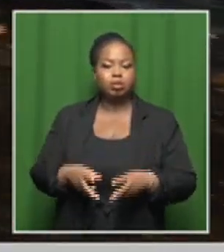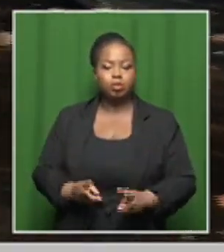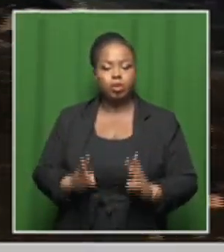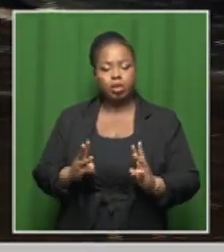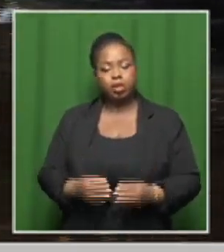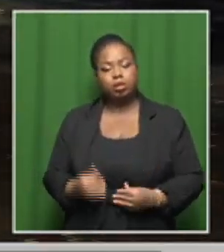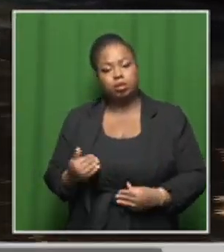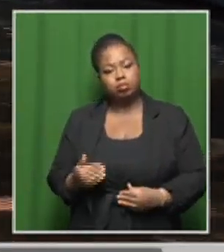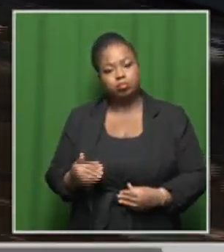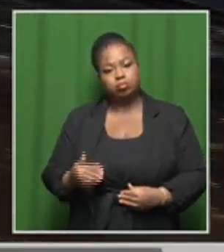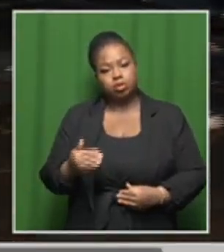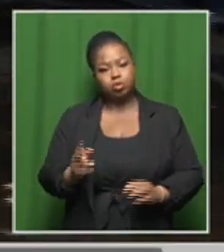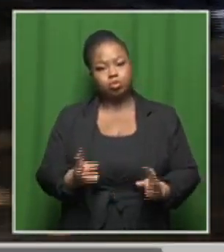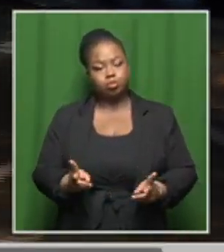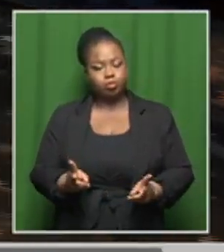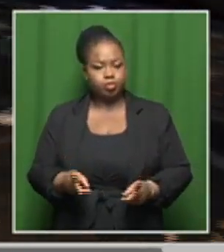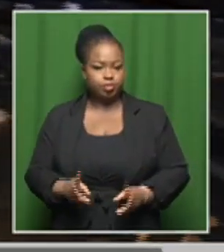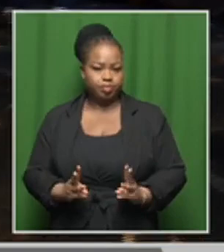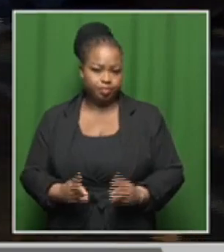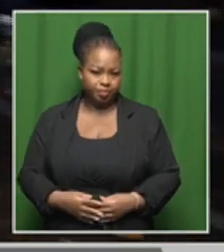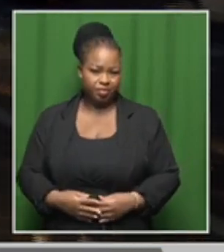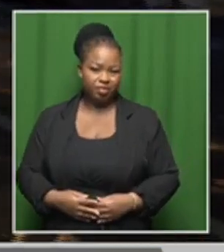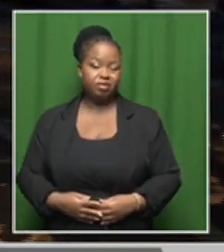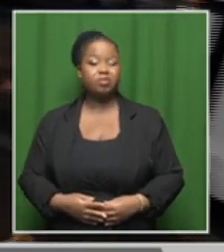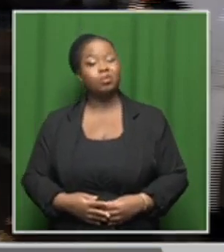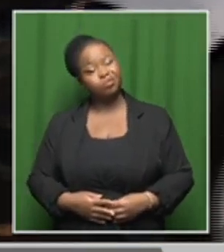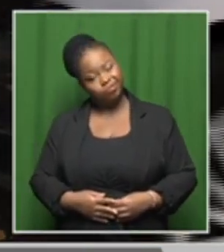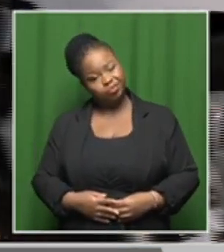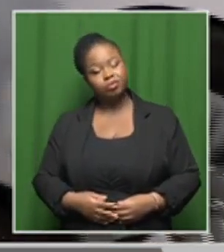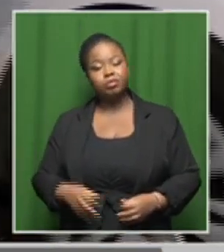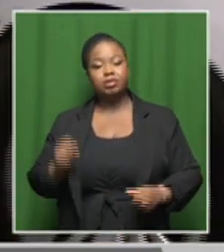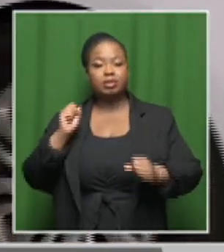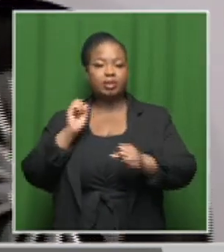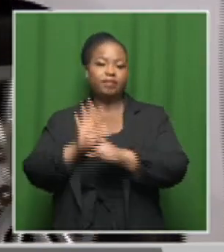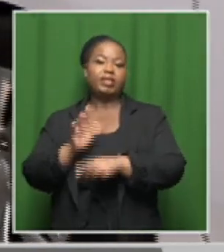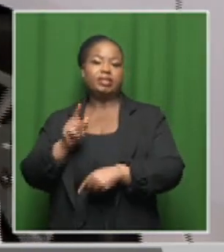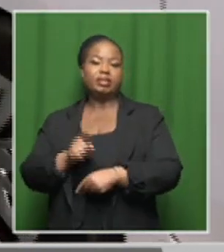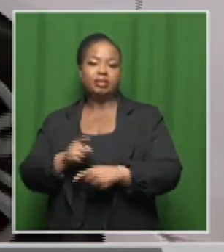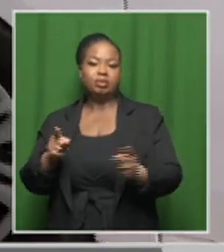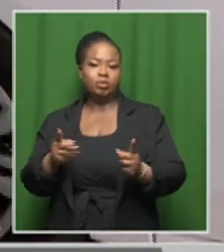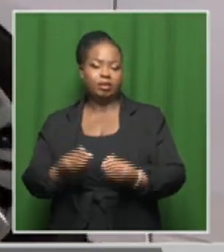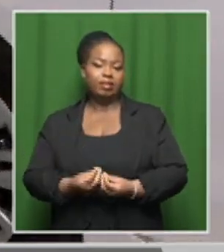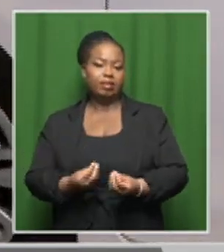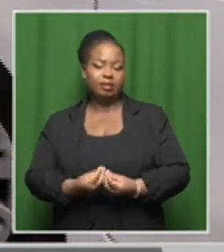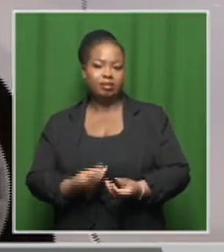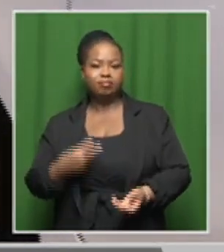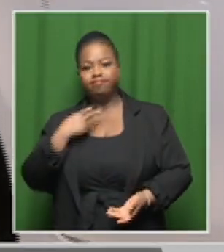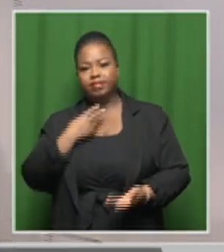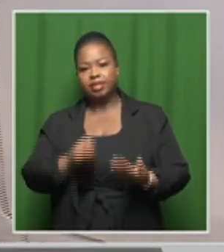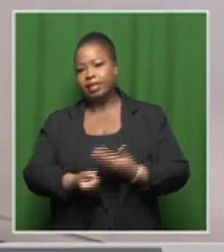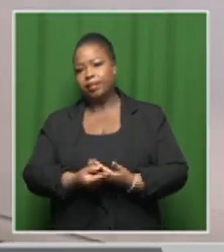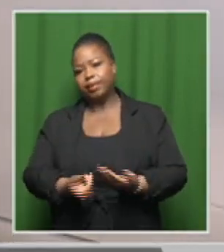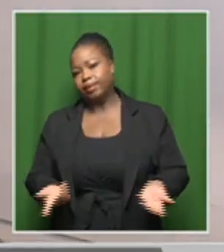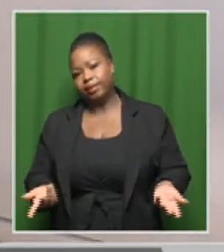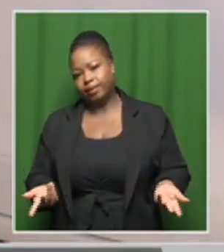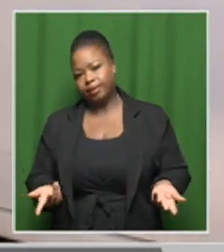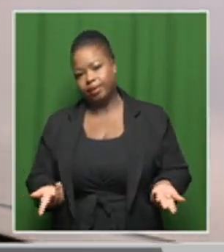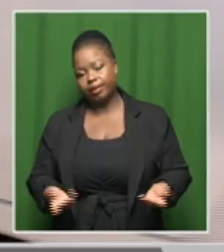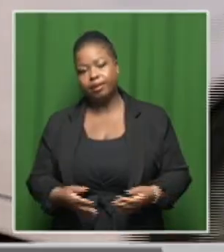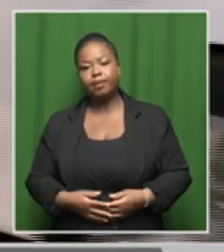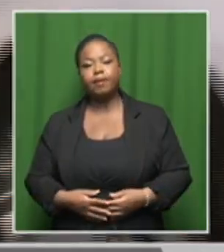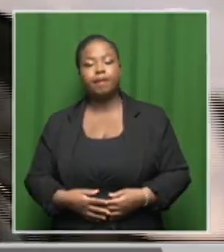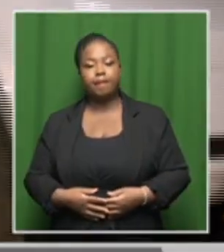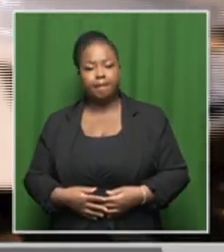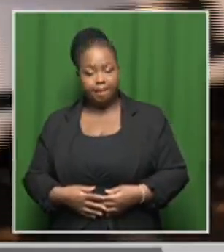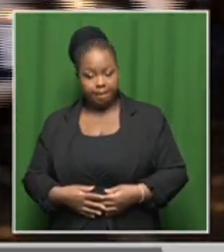regular basis. So it does affect those things from happening. It does make those